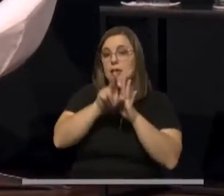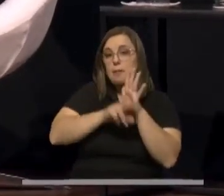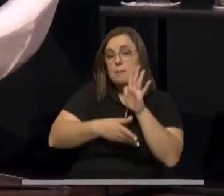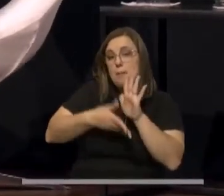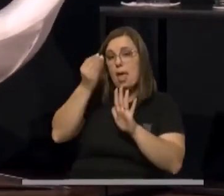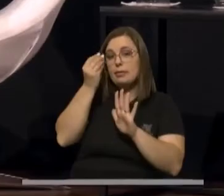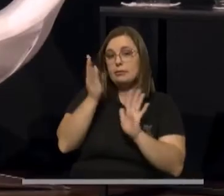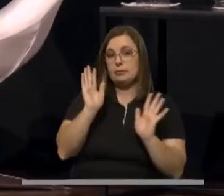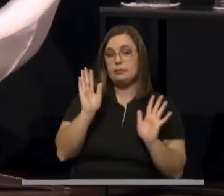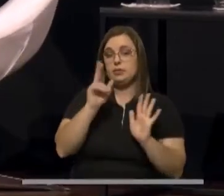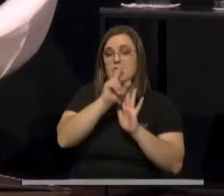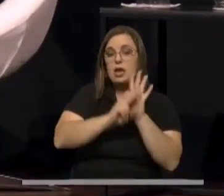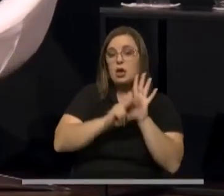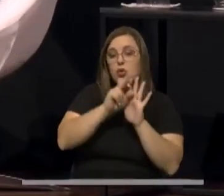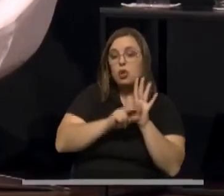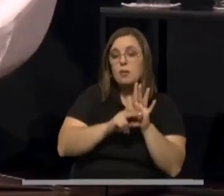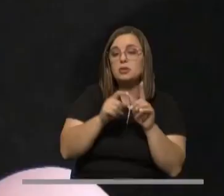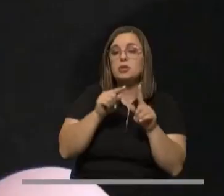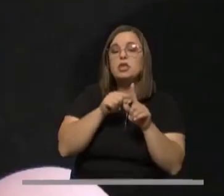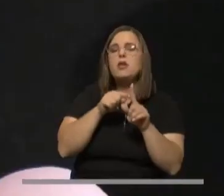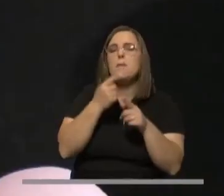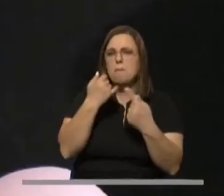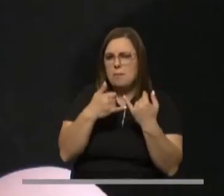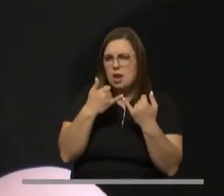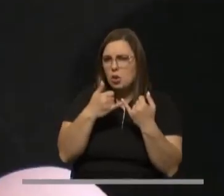for more regulation. Or is